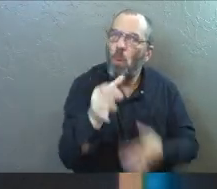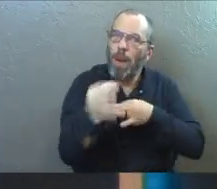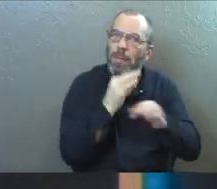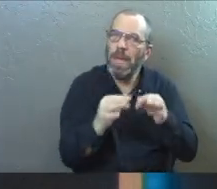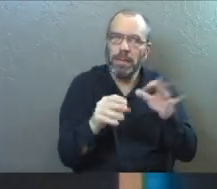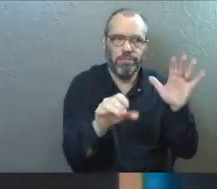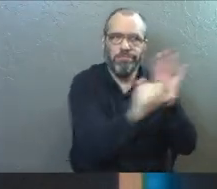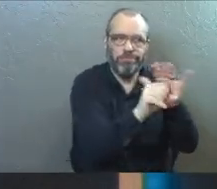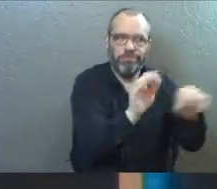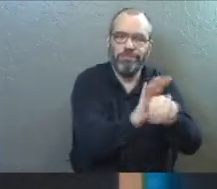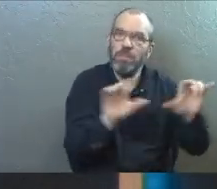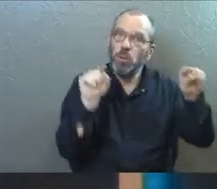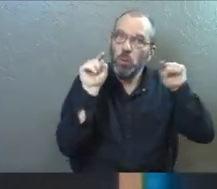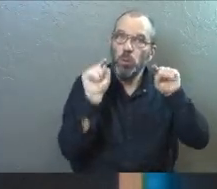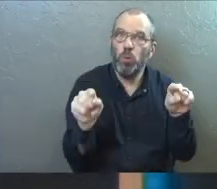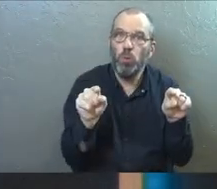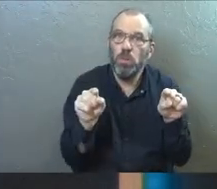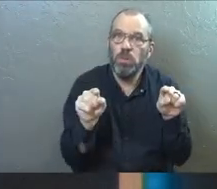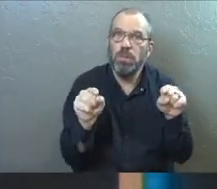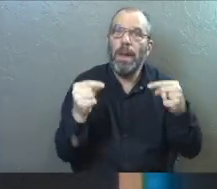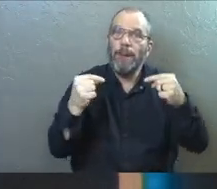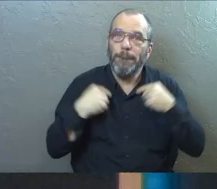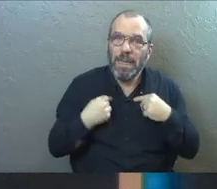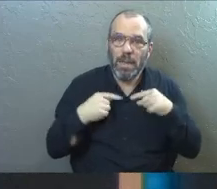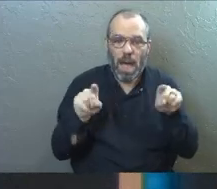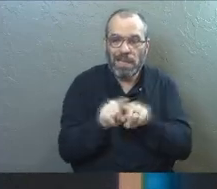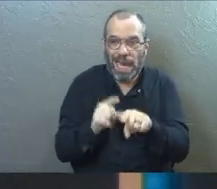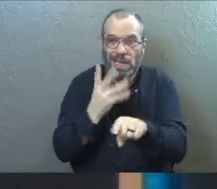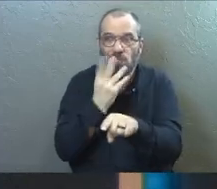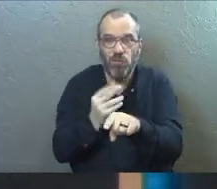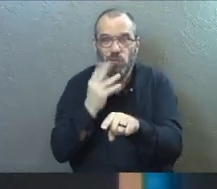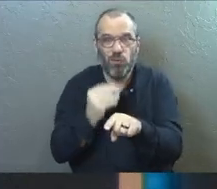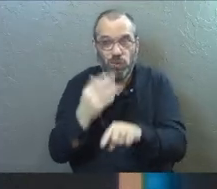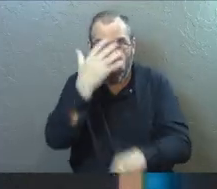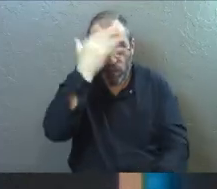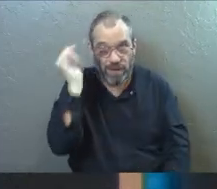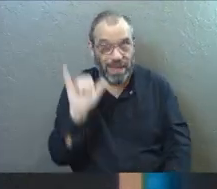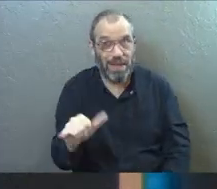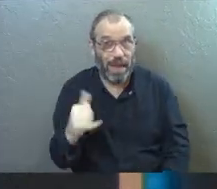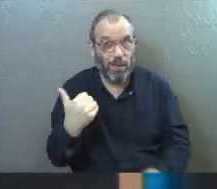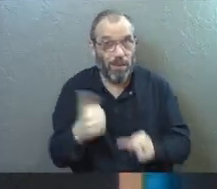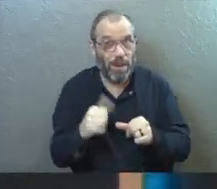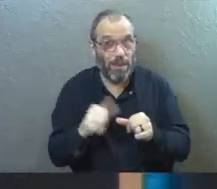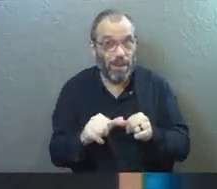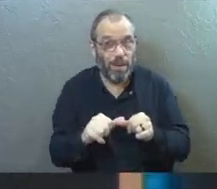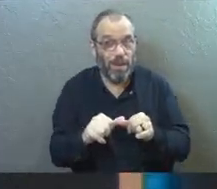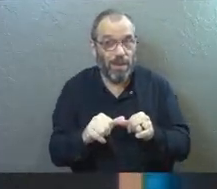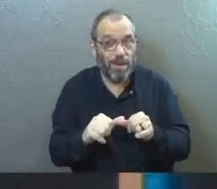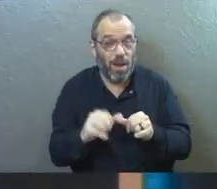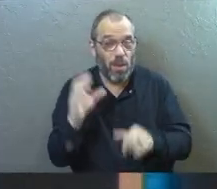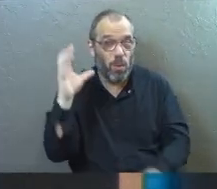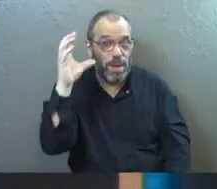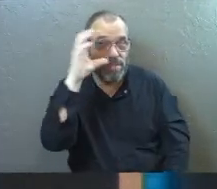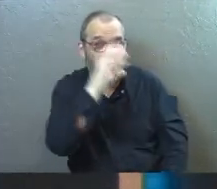place to stand, right? Just like the Jewish people, we often forget that. We often miss the